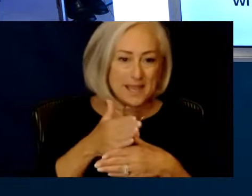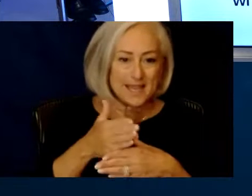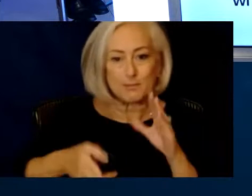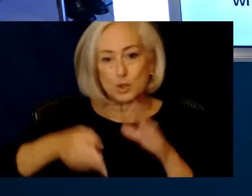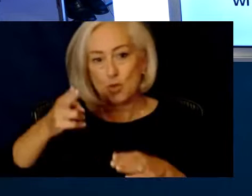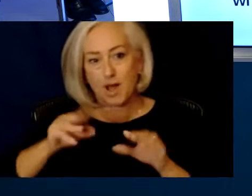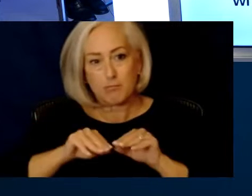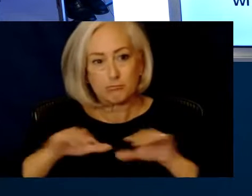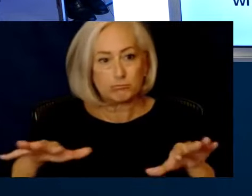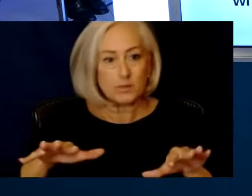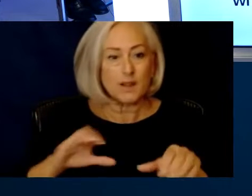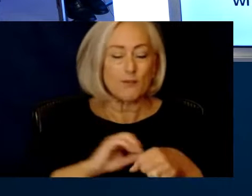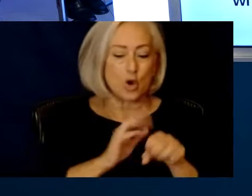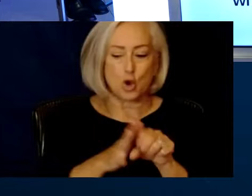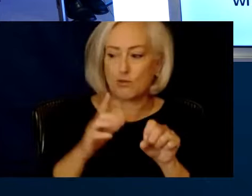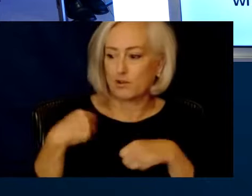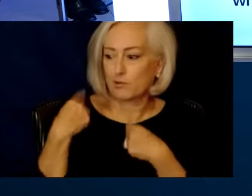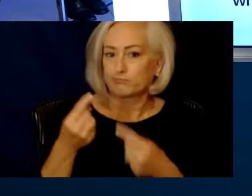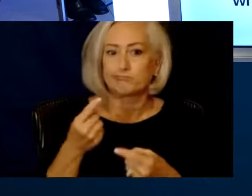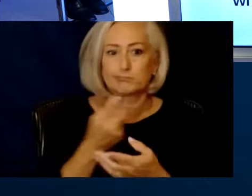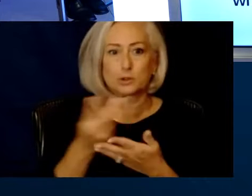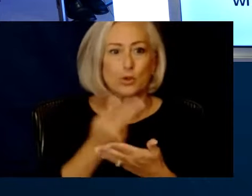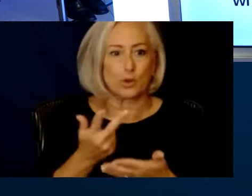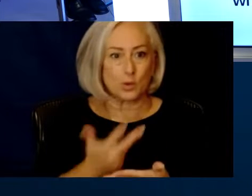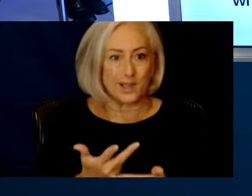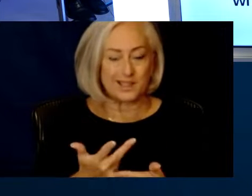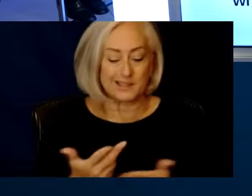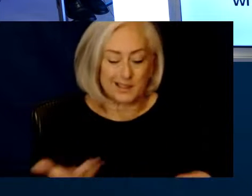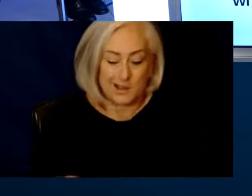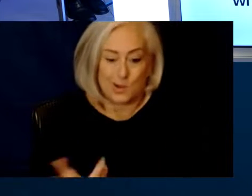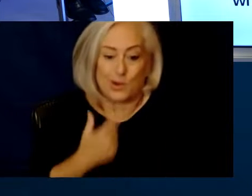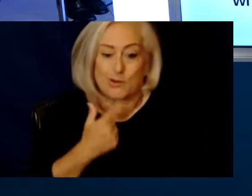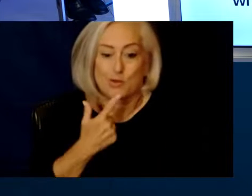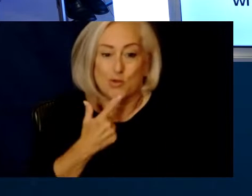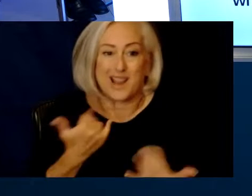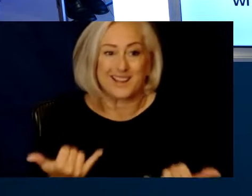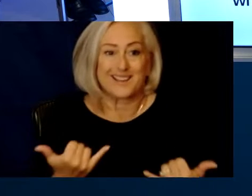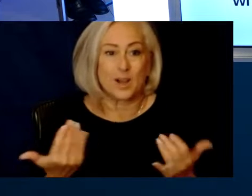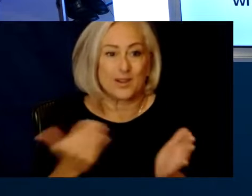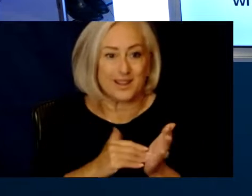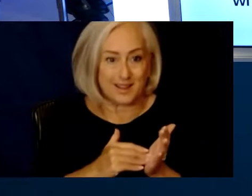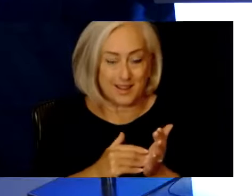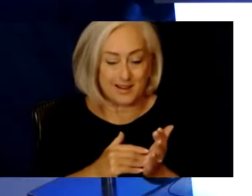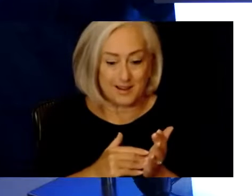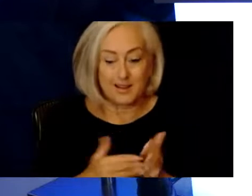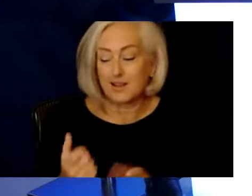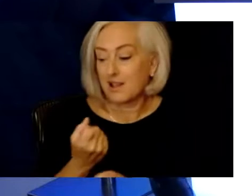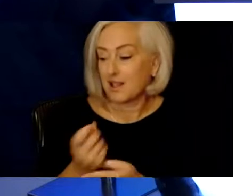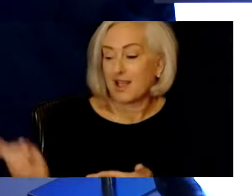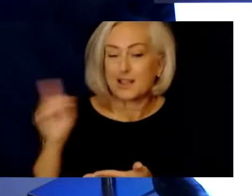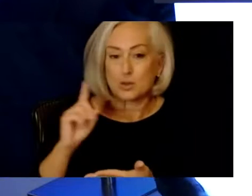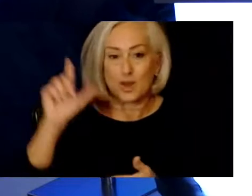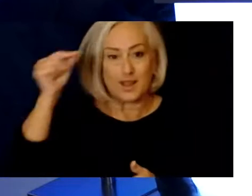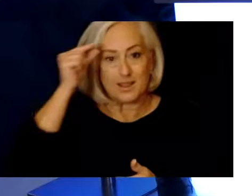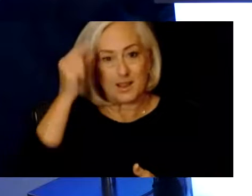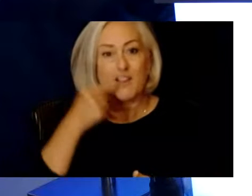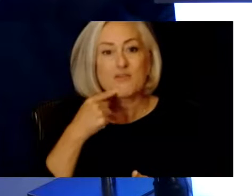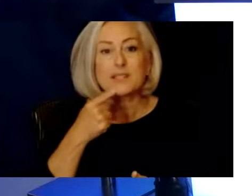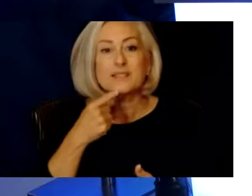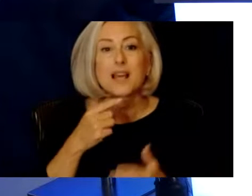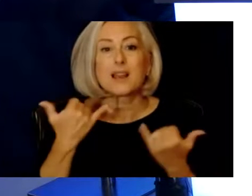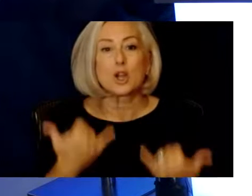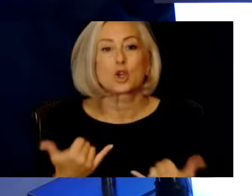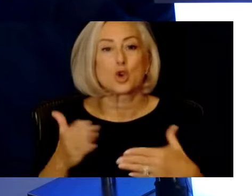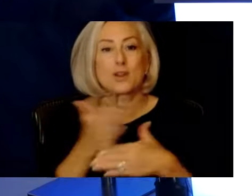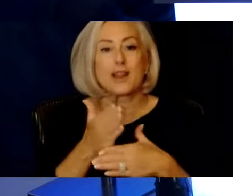for several weeks now. I see he says we're kind of in the red zone again. Just last week, the unified government officials in Wyandotte said that the current average is 60%